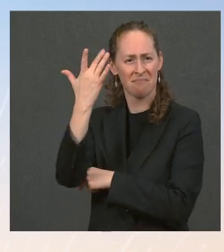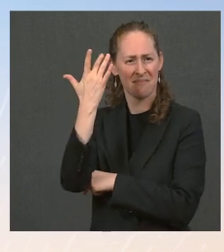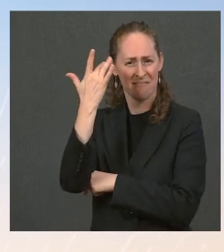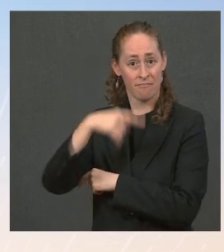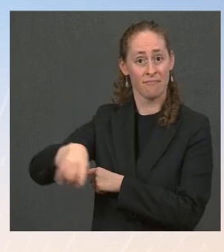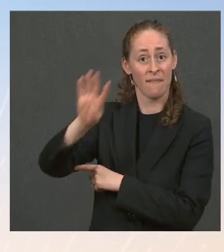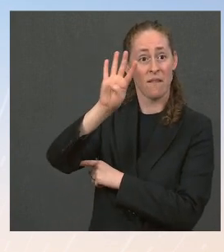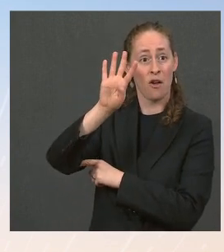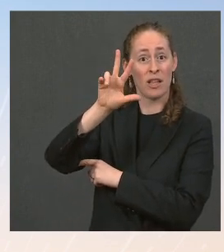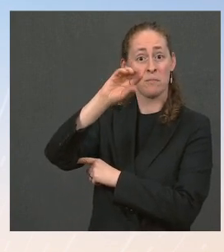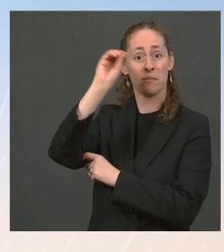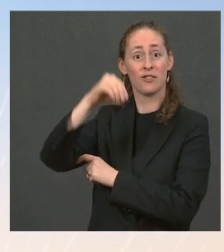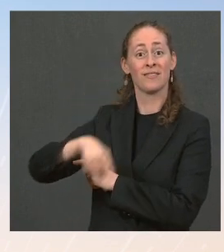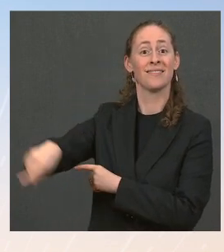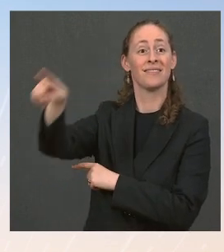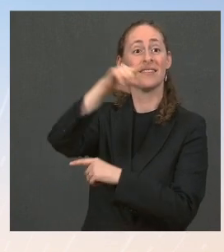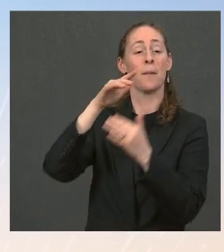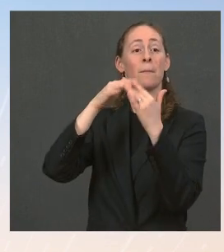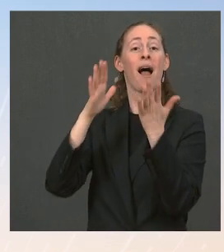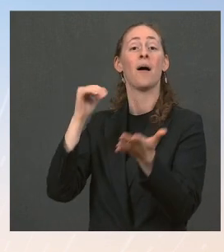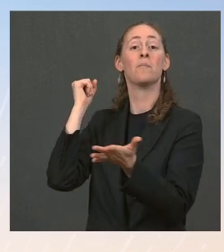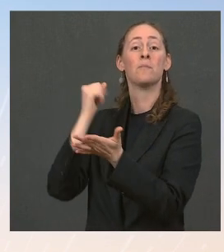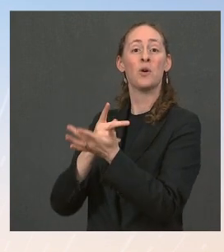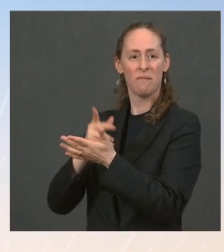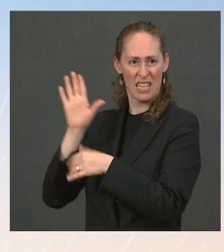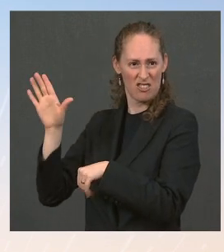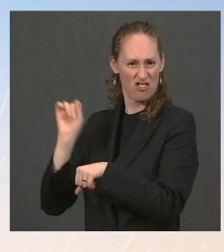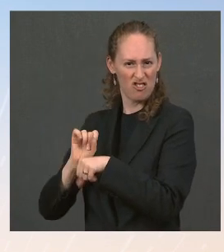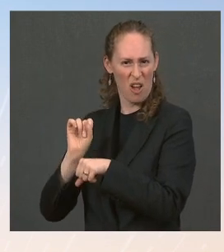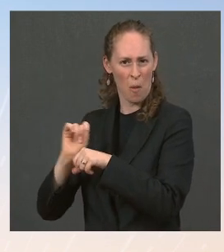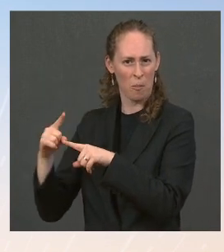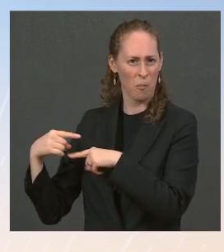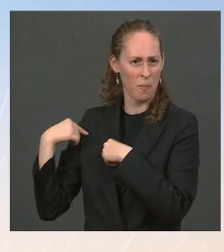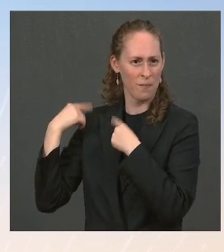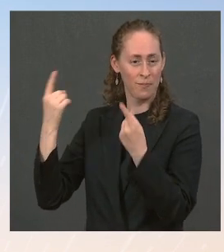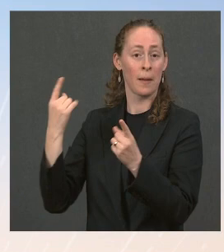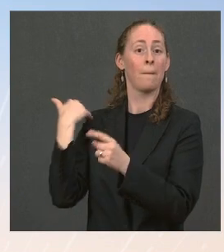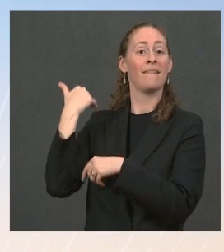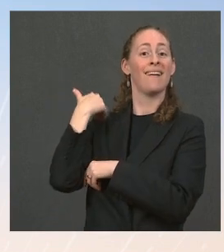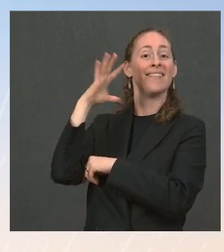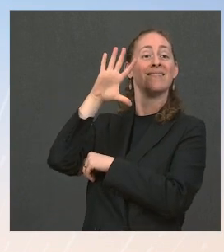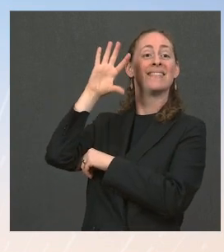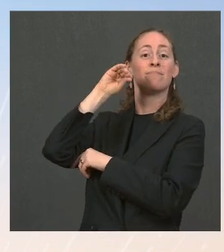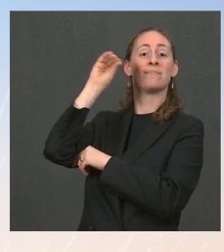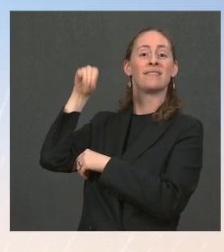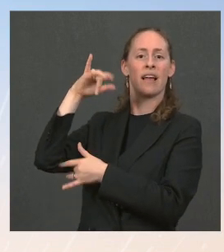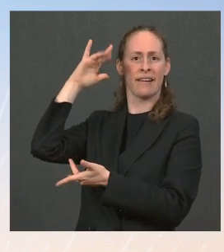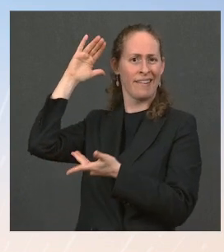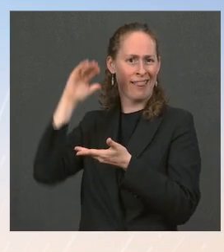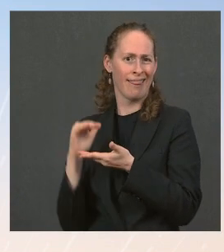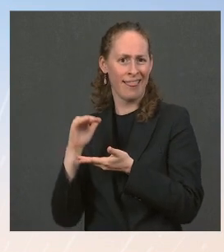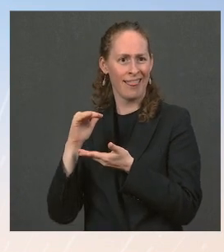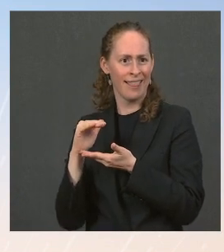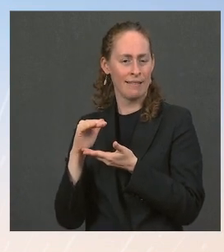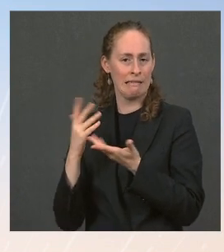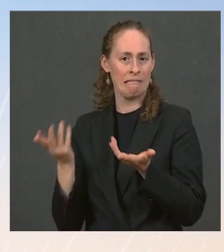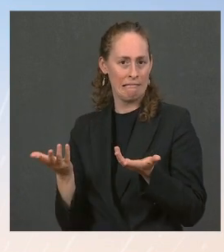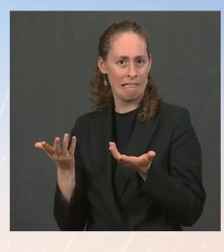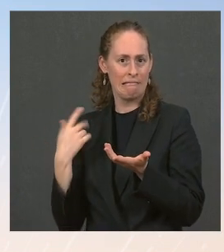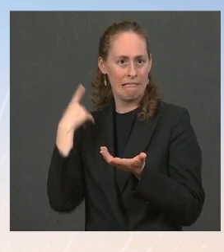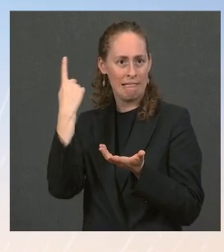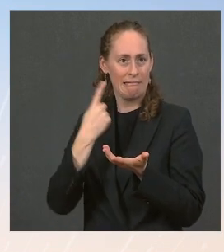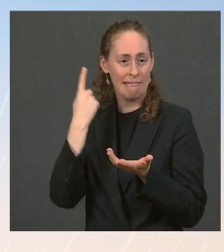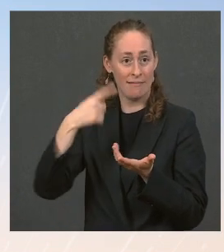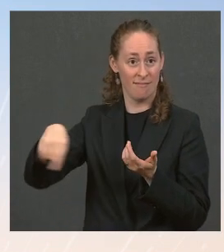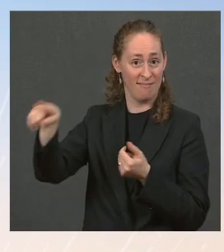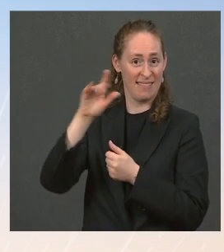approve of his handling of the job, which had been well above 50% only a matter of weeks ago? What do you think in the eyes of Americans has changed that you